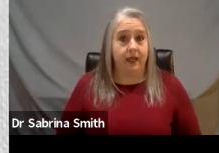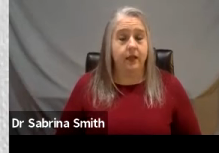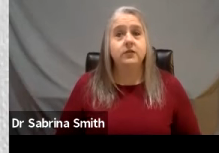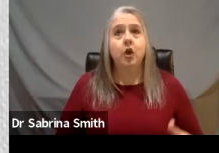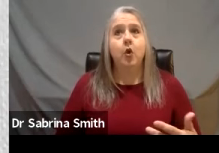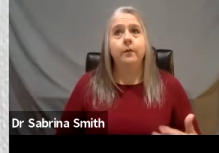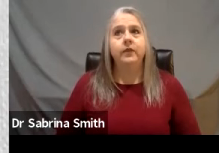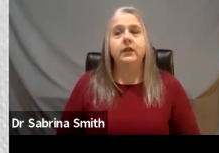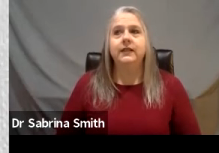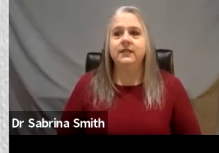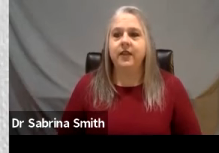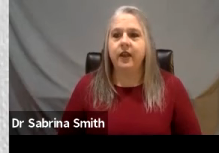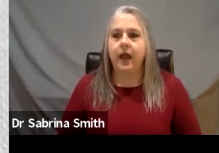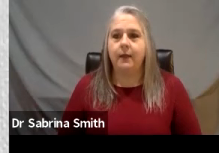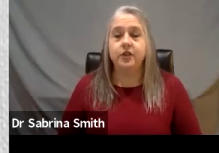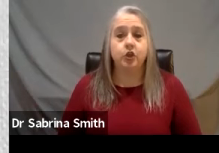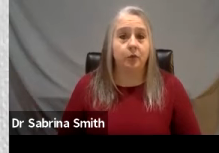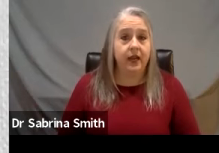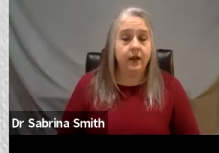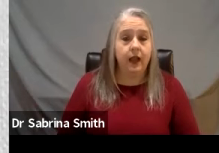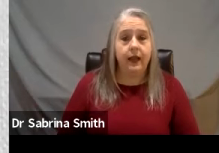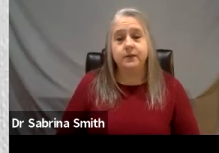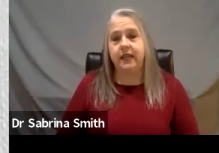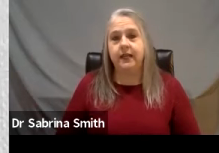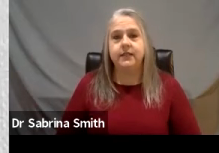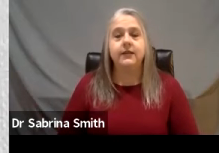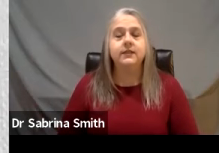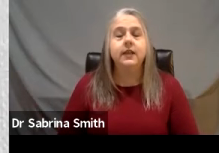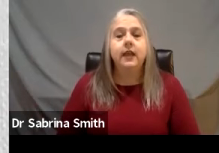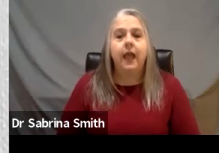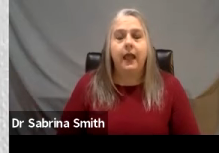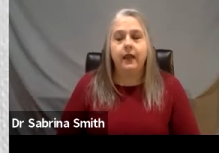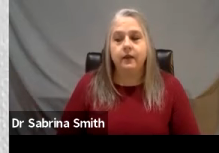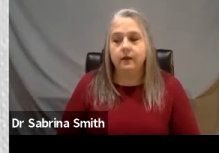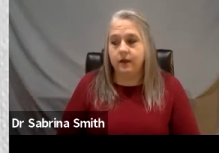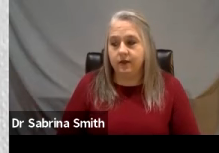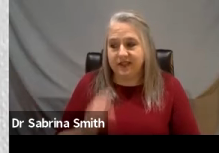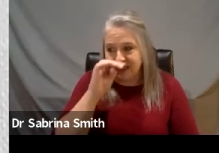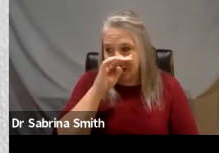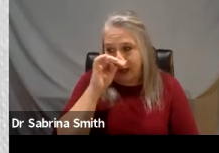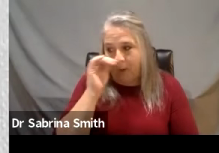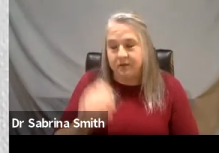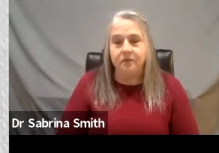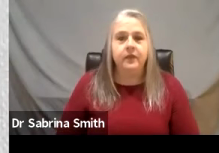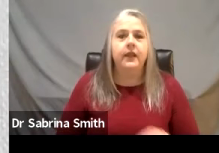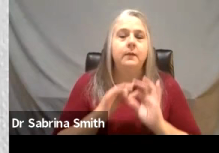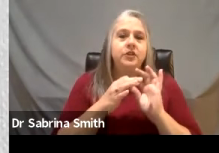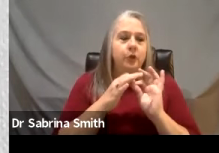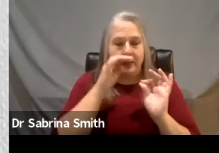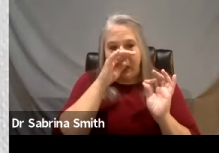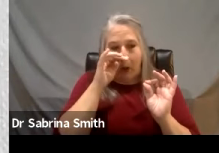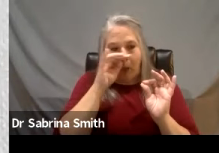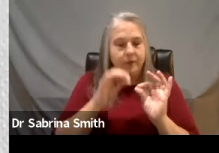anomaly. So let's say that I'm interpreting and I'm taking a test, and this is me, and